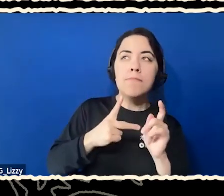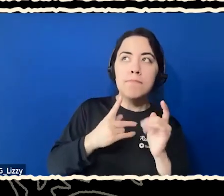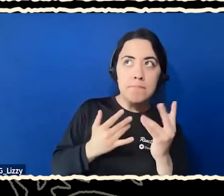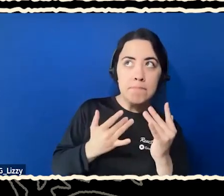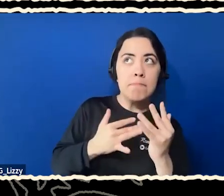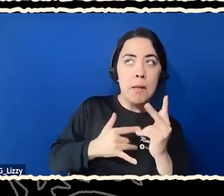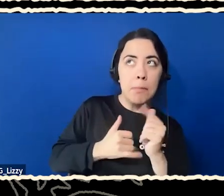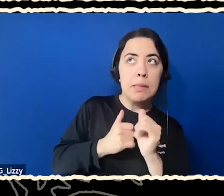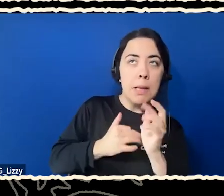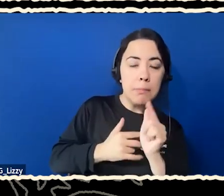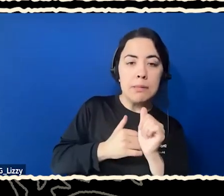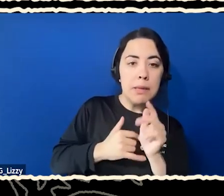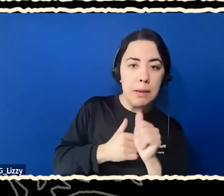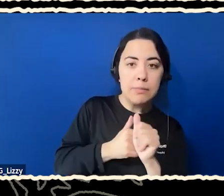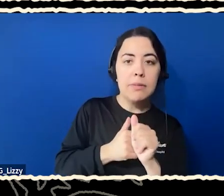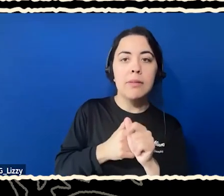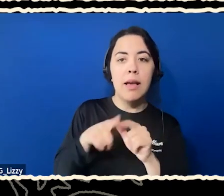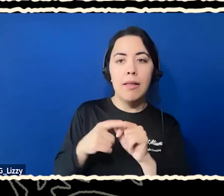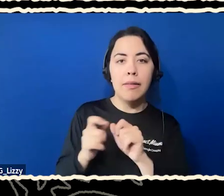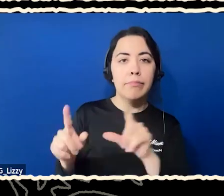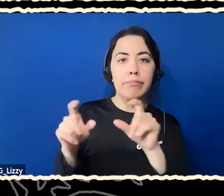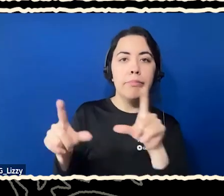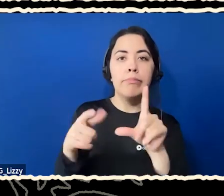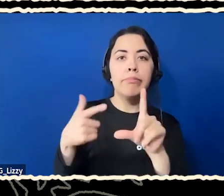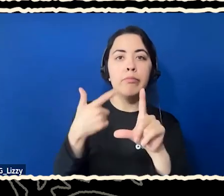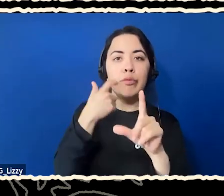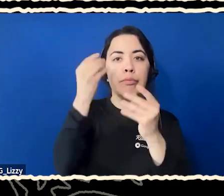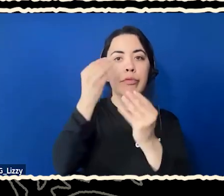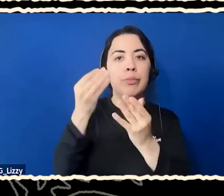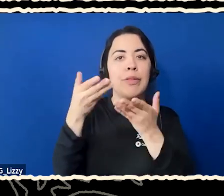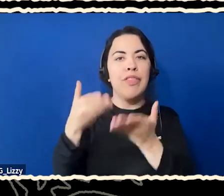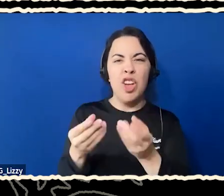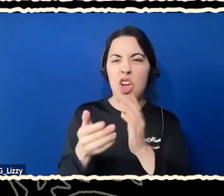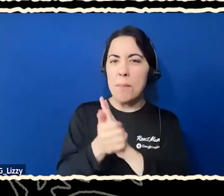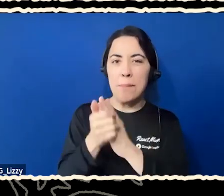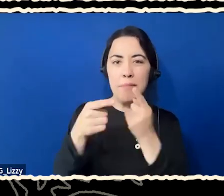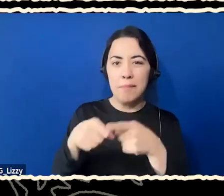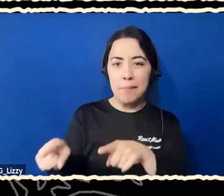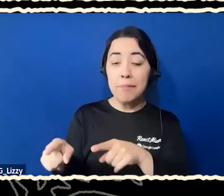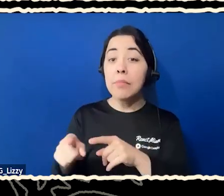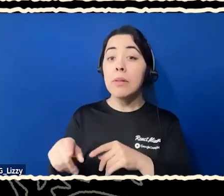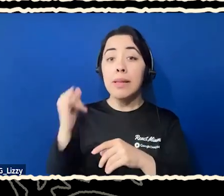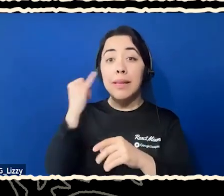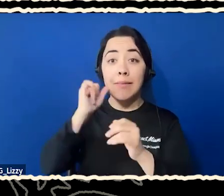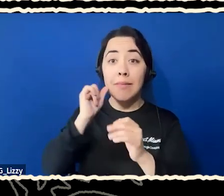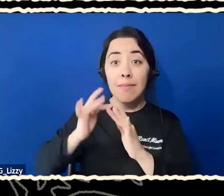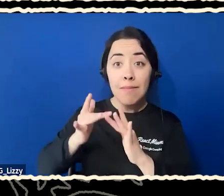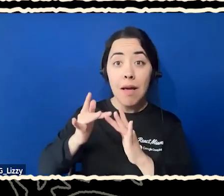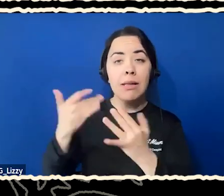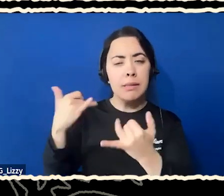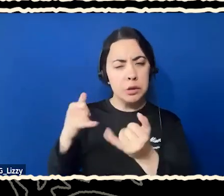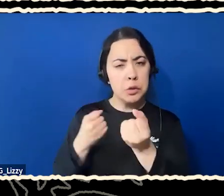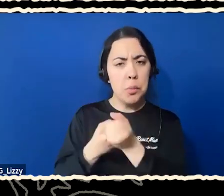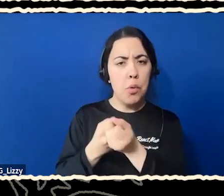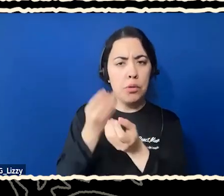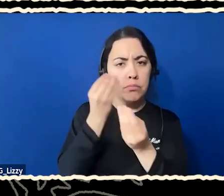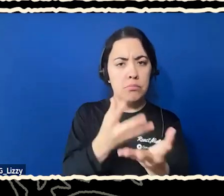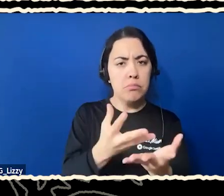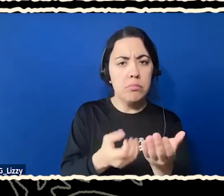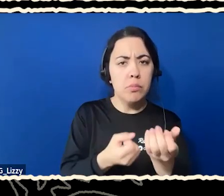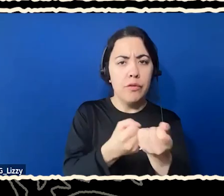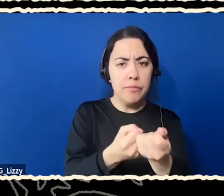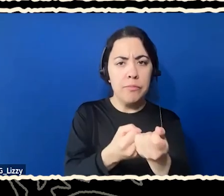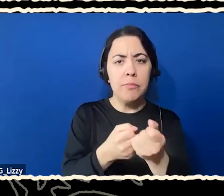happens automatically. Offline support, prefetching, fetching server state in